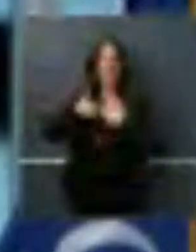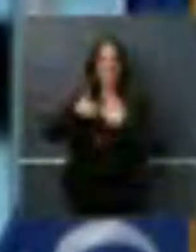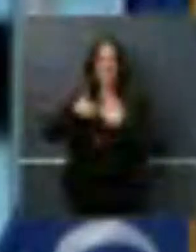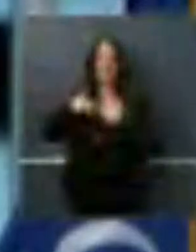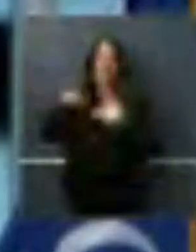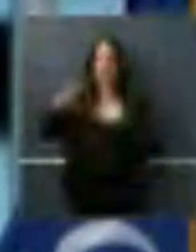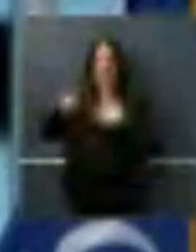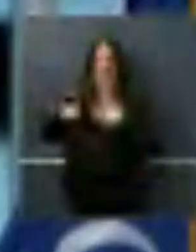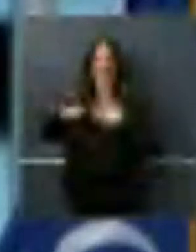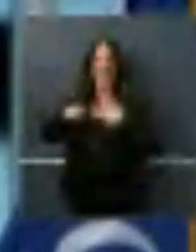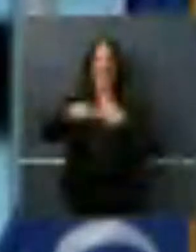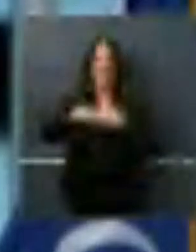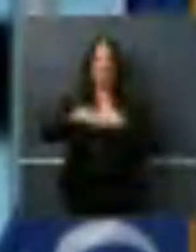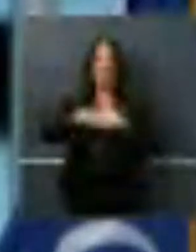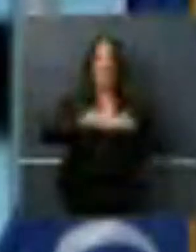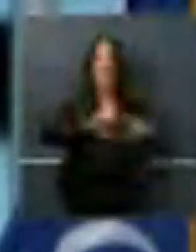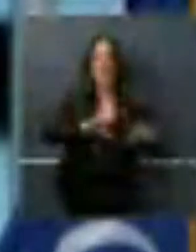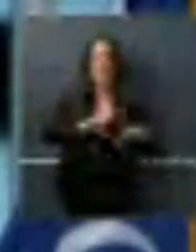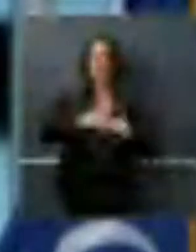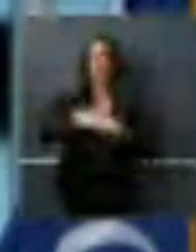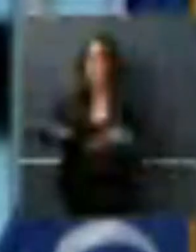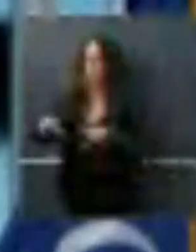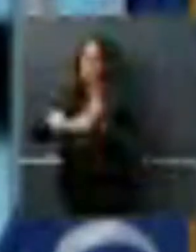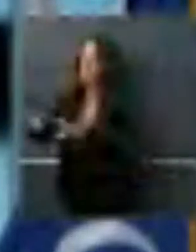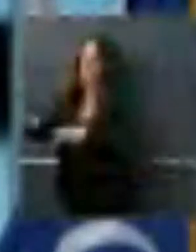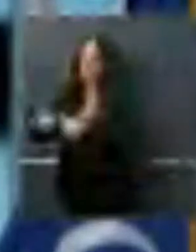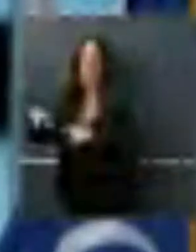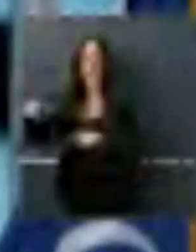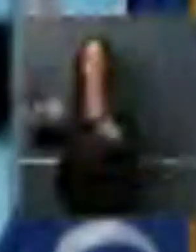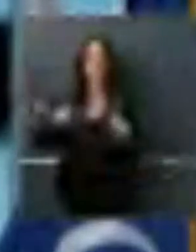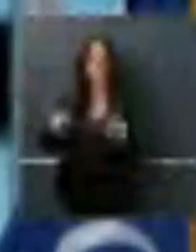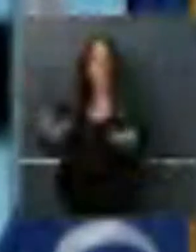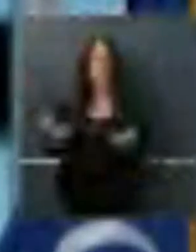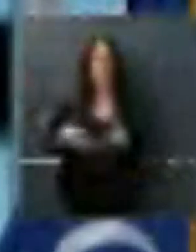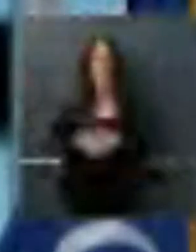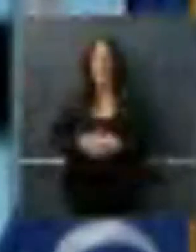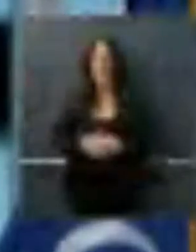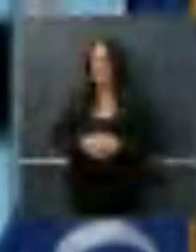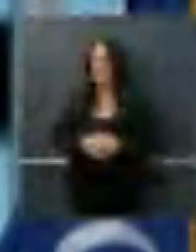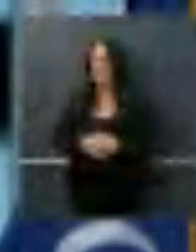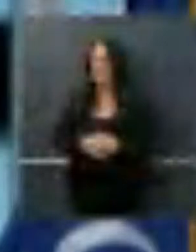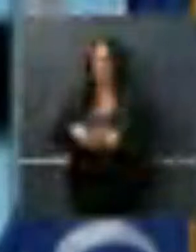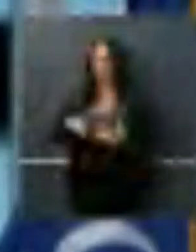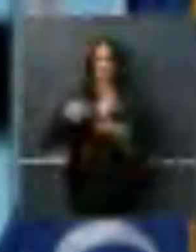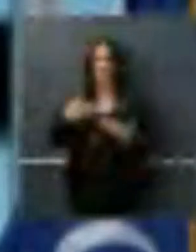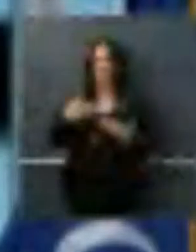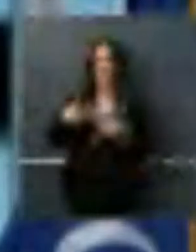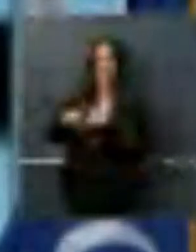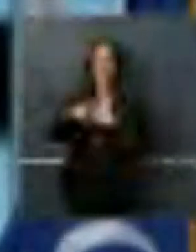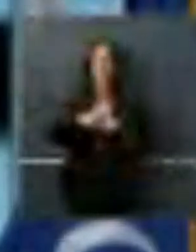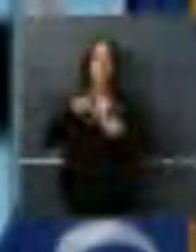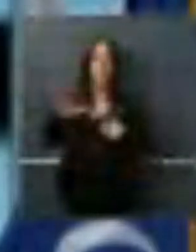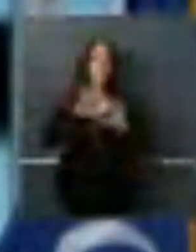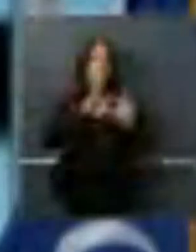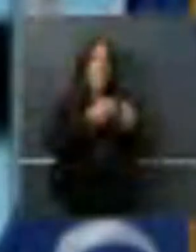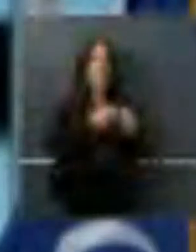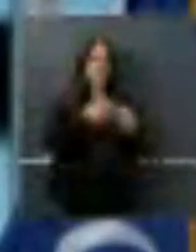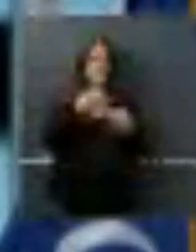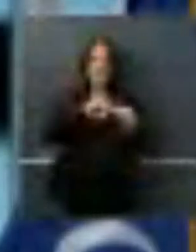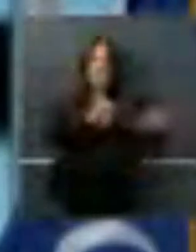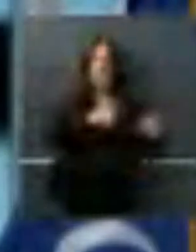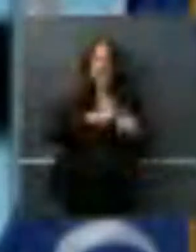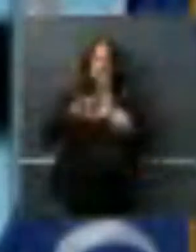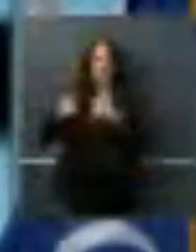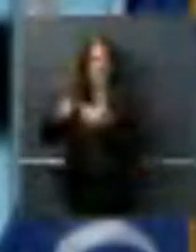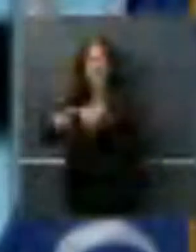individually themselves, but also to their friends, family, and professionally, they should be part of our testing strategy.